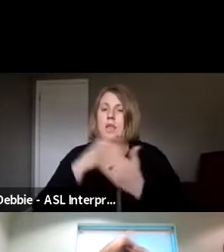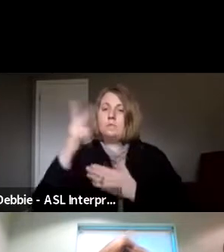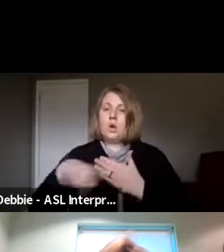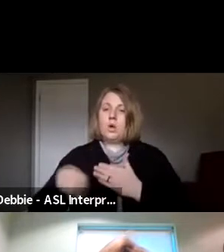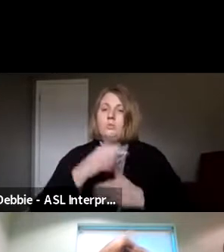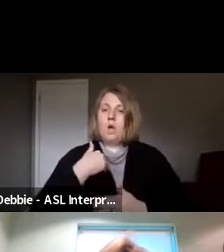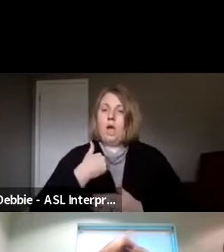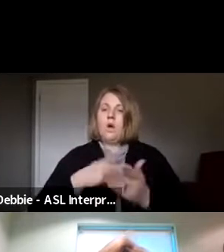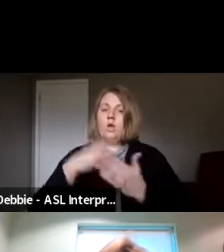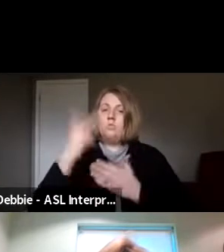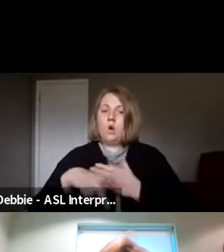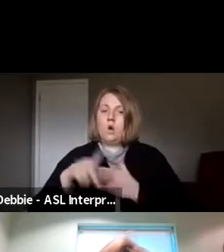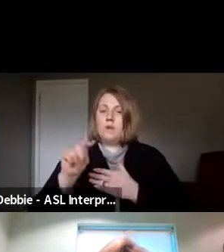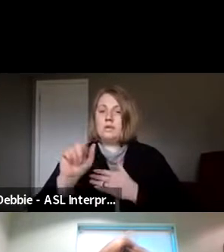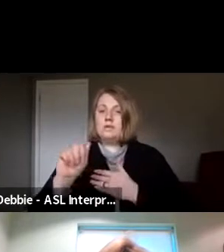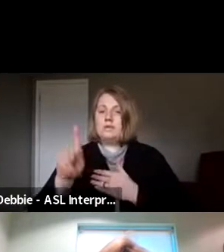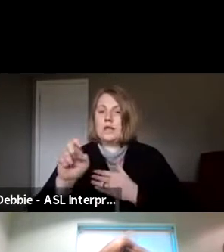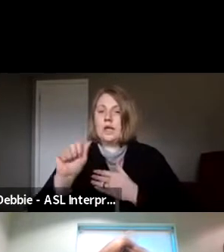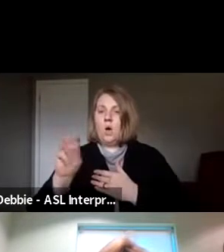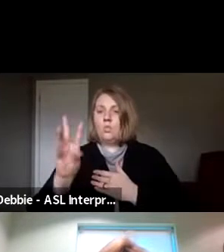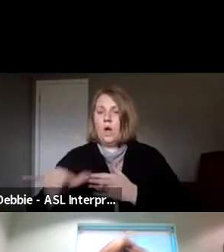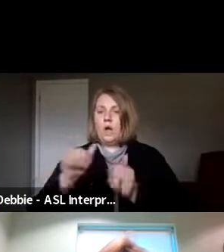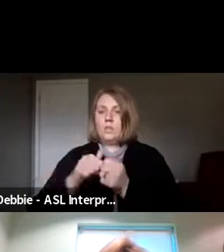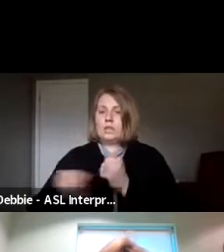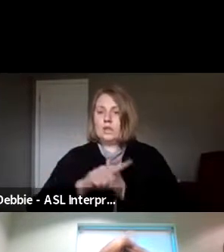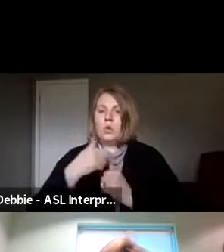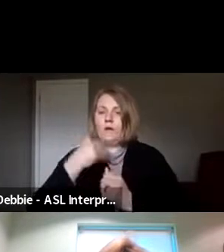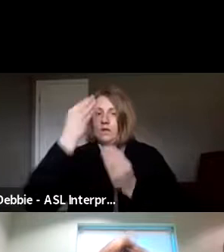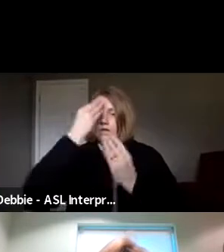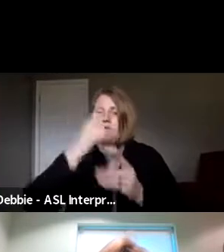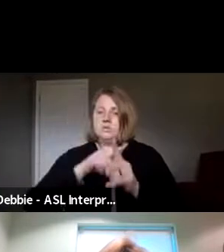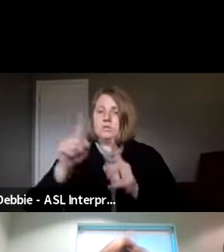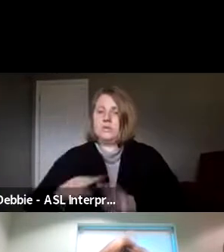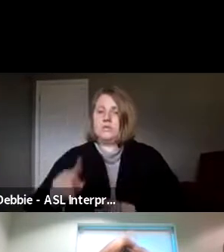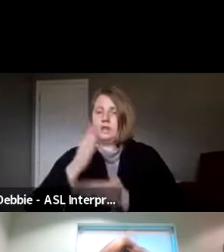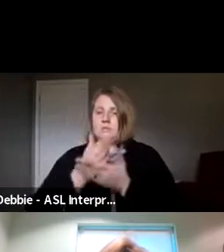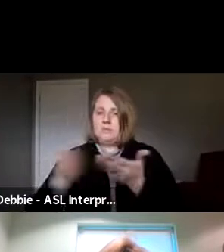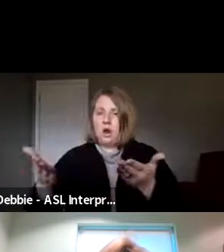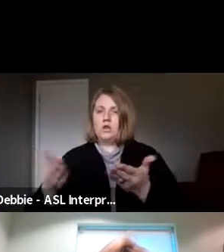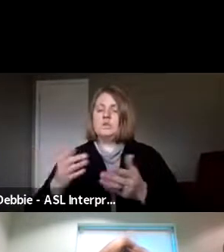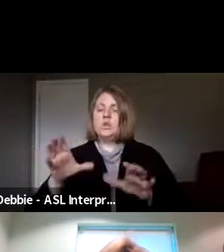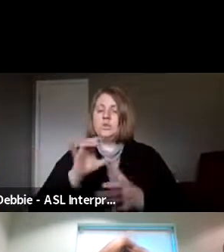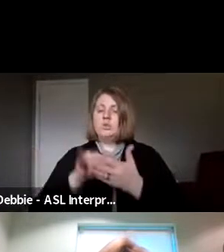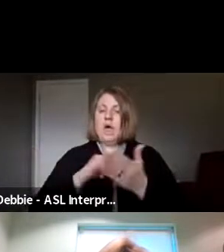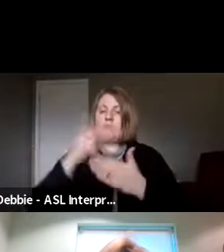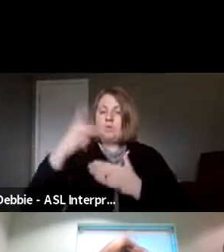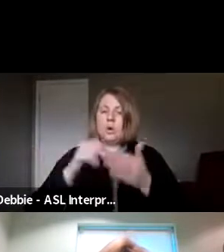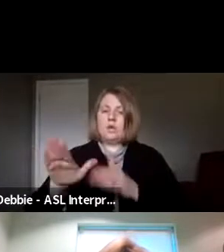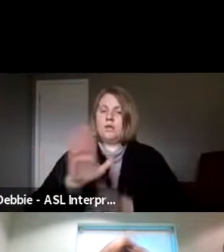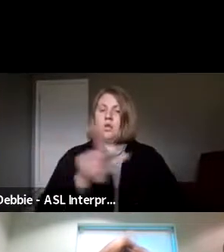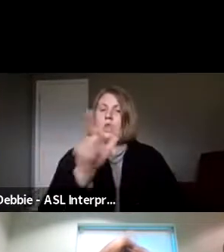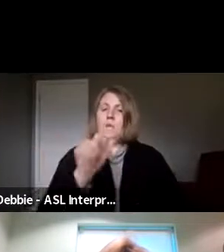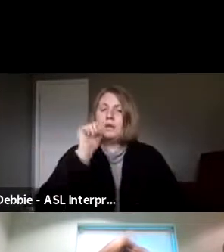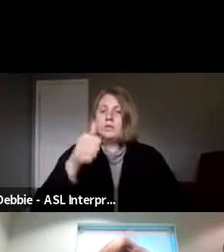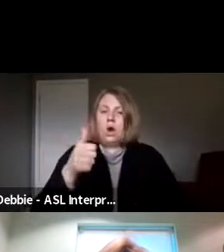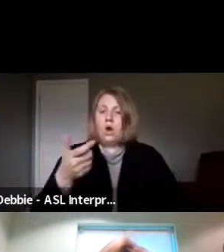much a program takeaway in front of you. It has information about all those different parts. And you can basically do that program in your library tomorrow once